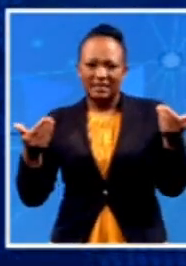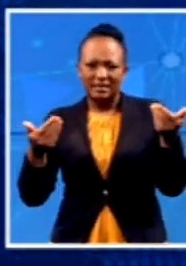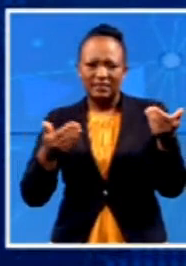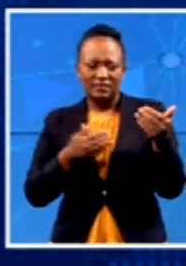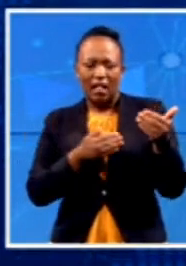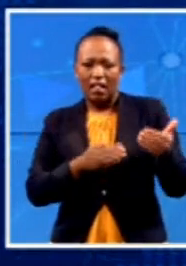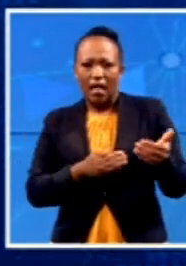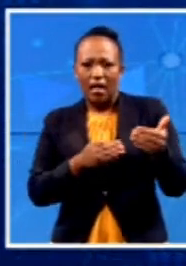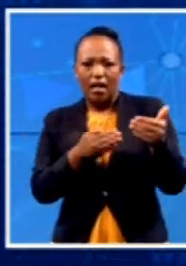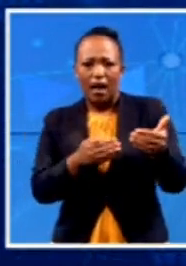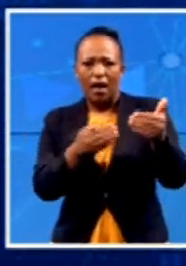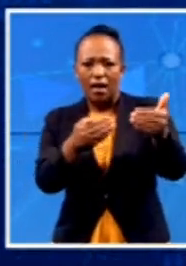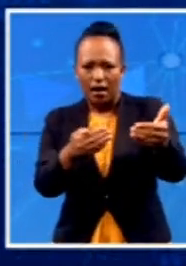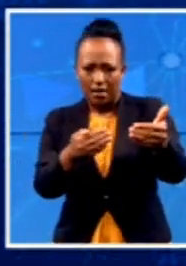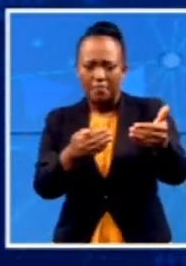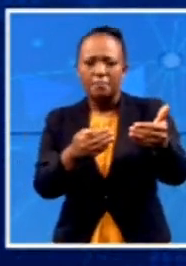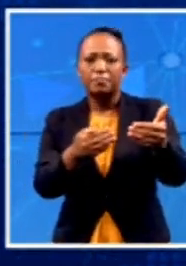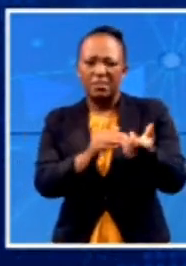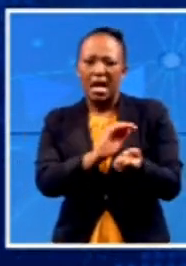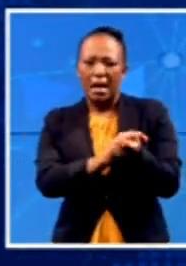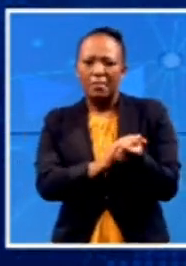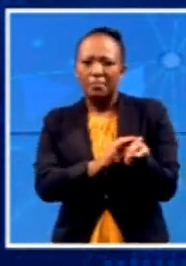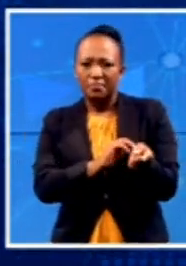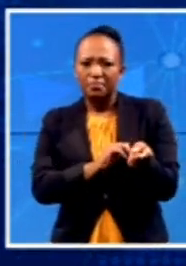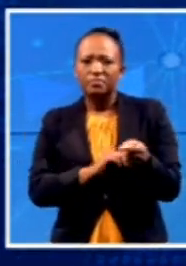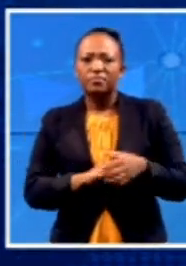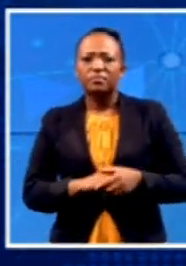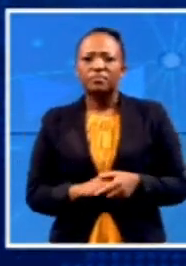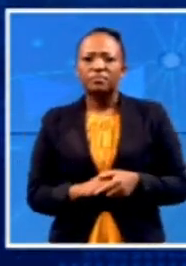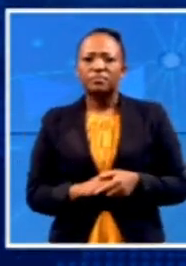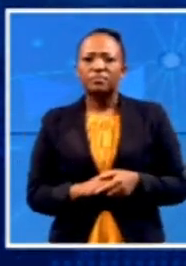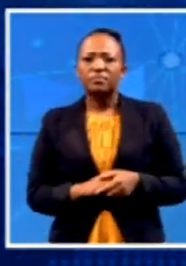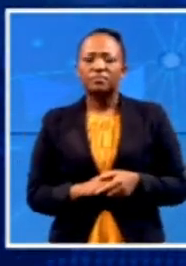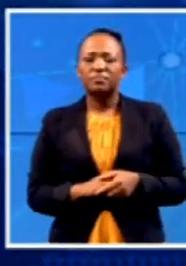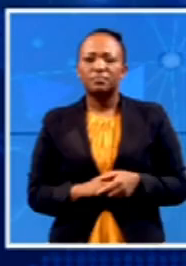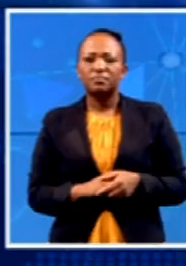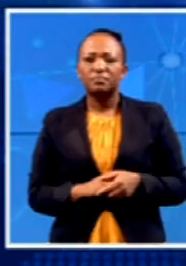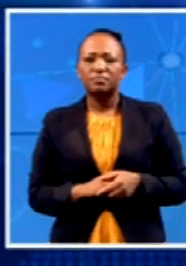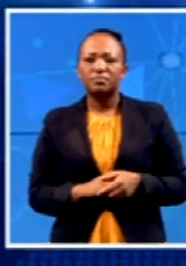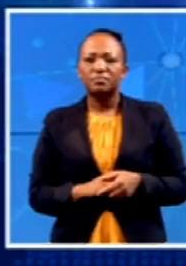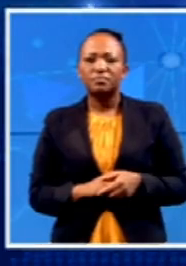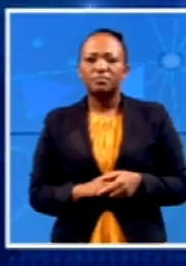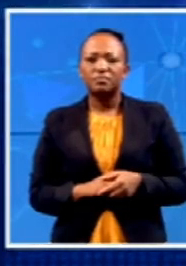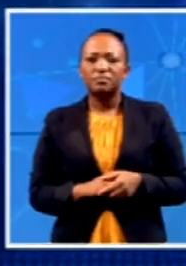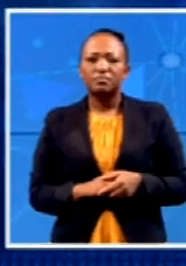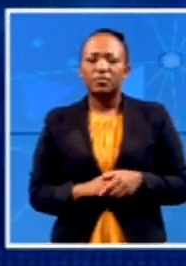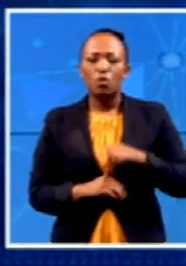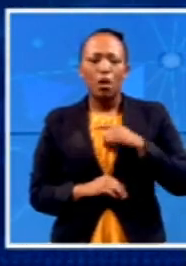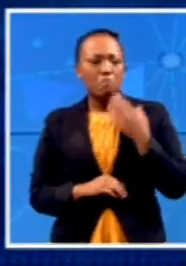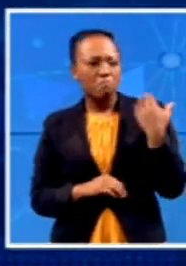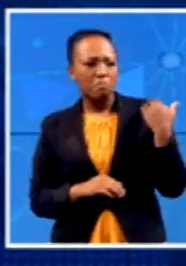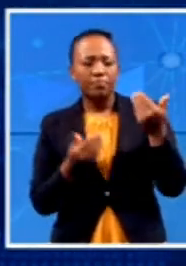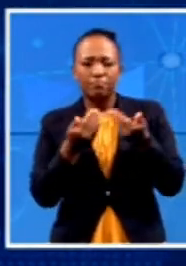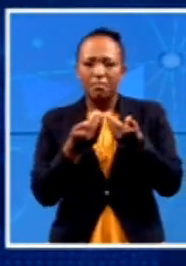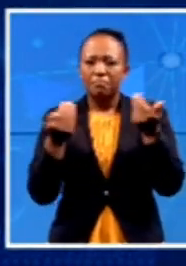and the kick-off of the problem of the apartheid government was with Sharpeville,